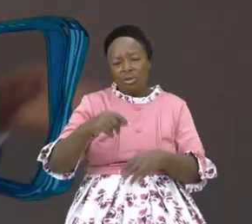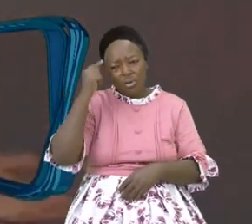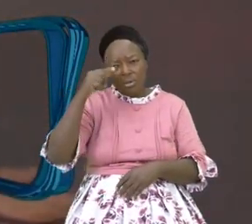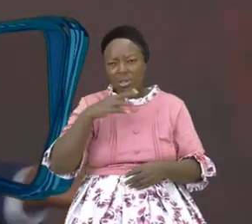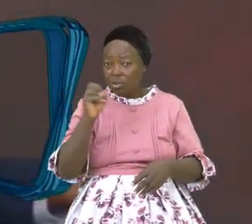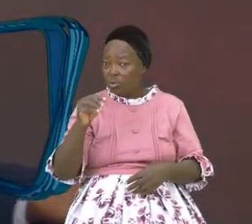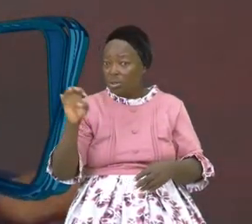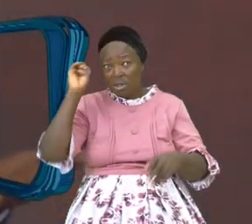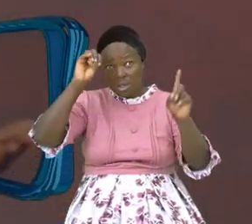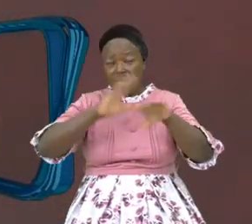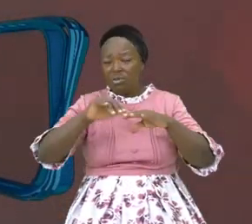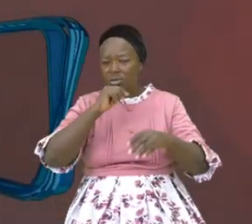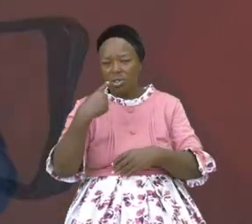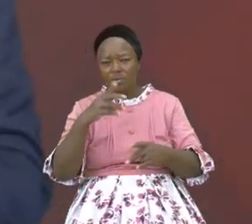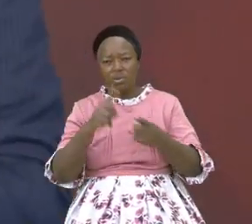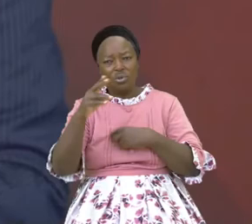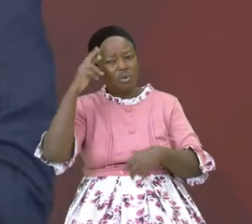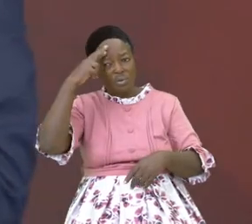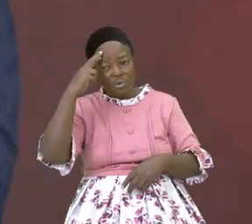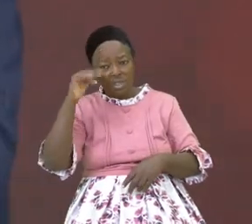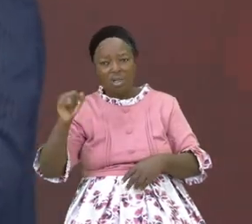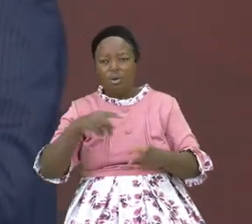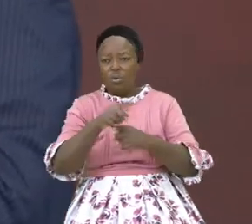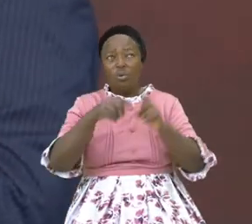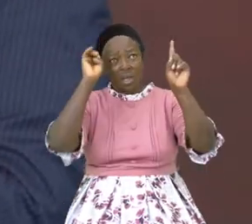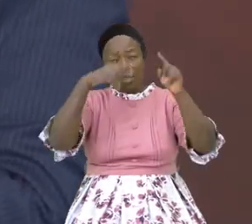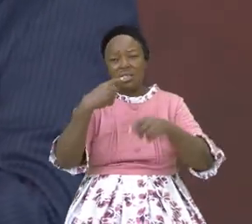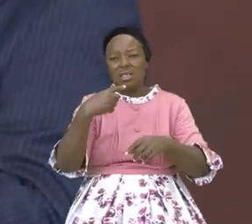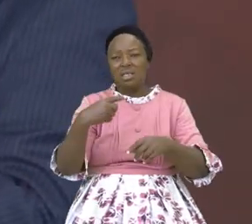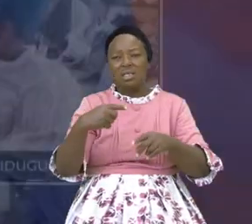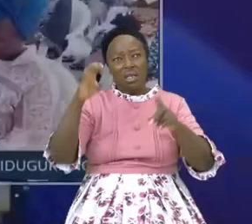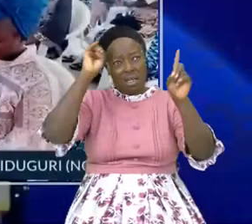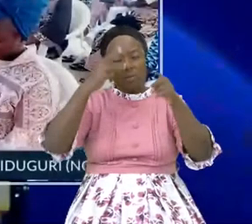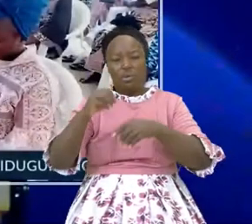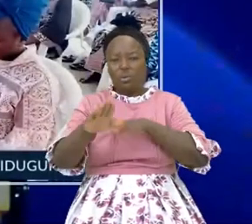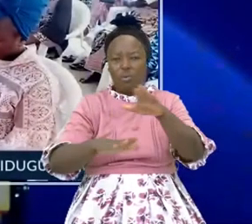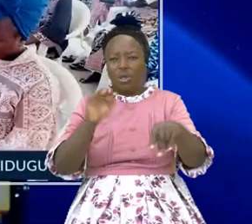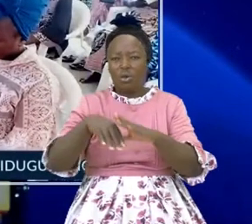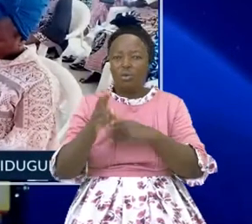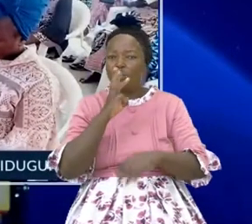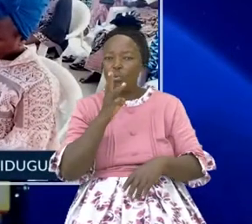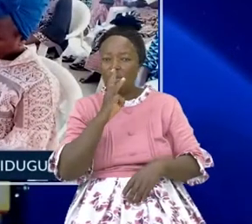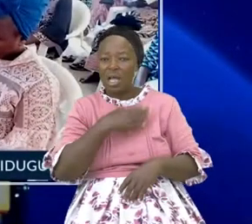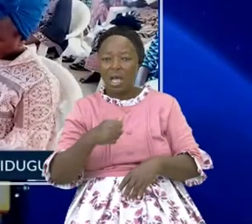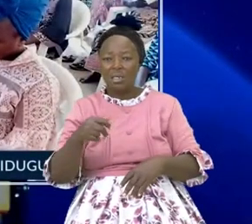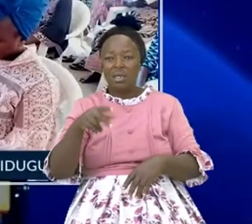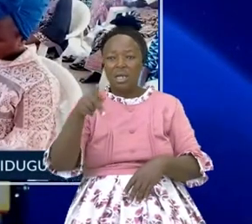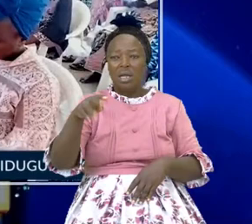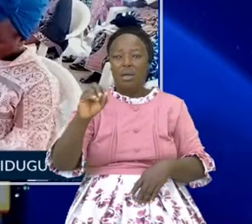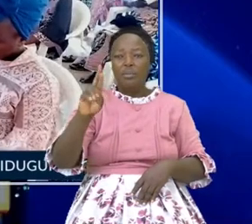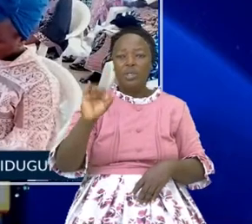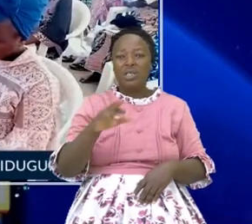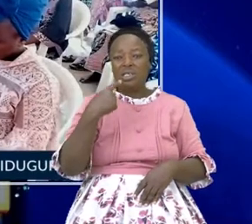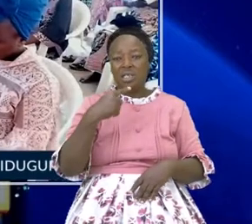doesn't speak to your reason. When he said he was walking on the water, and Peter said, if that